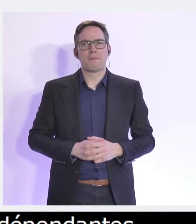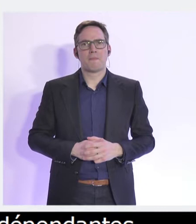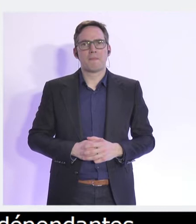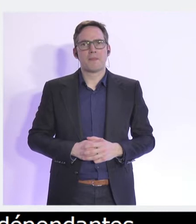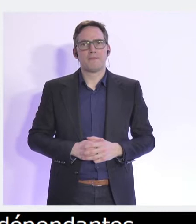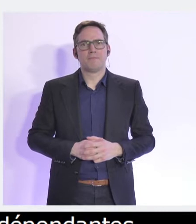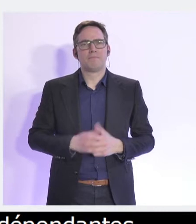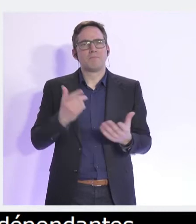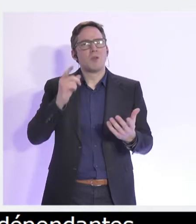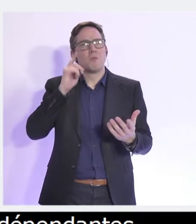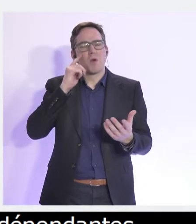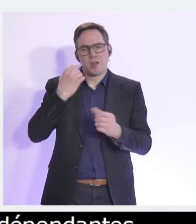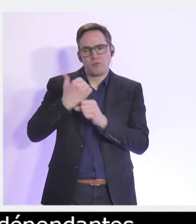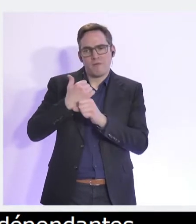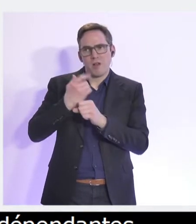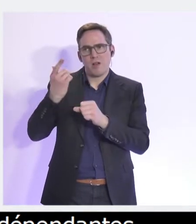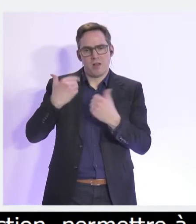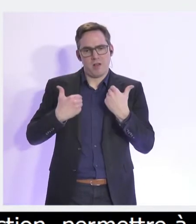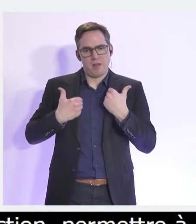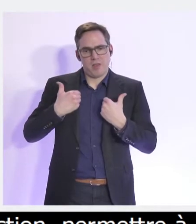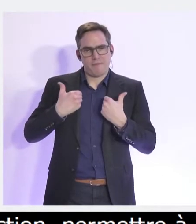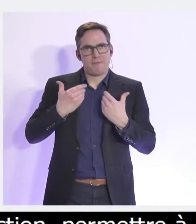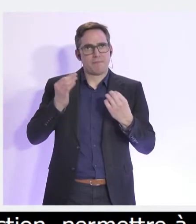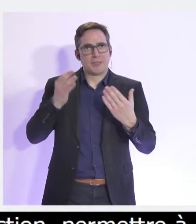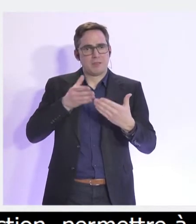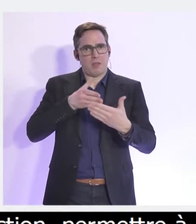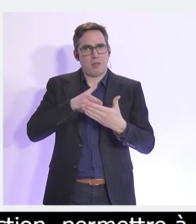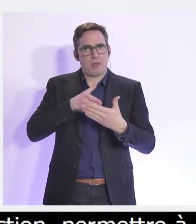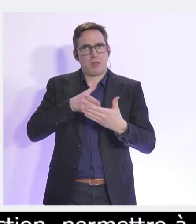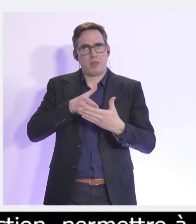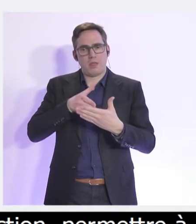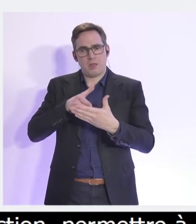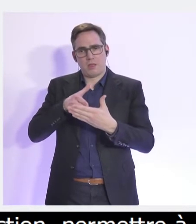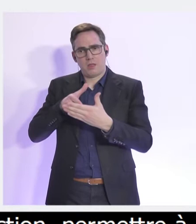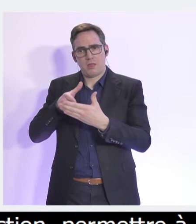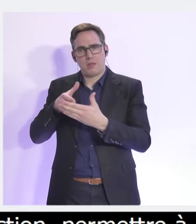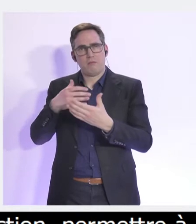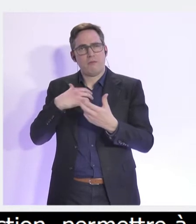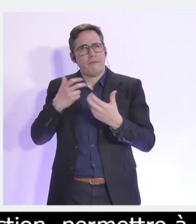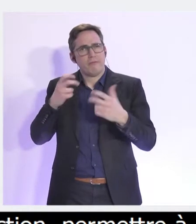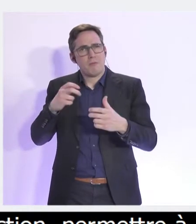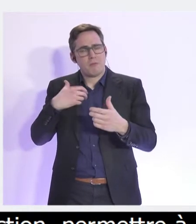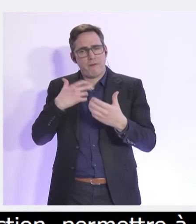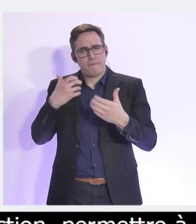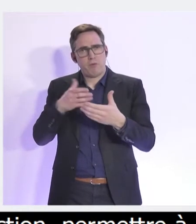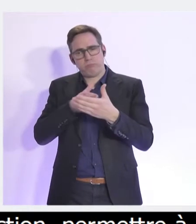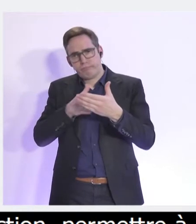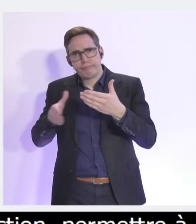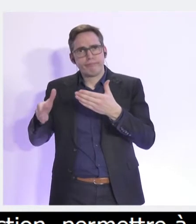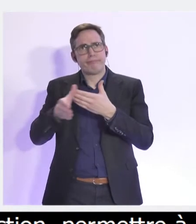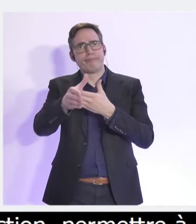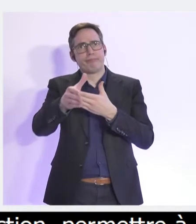them in living a fulfilled life. As Catherine was saying earlier on